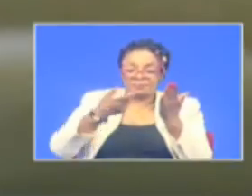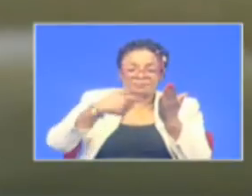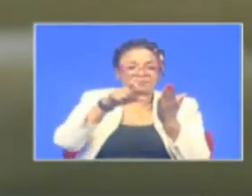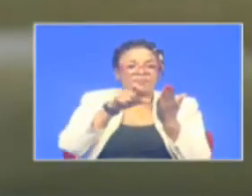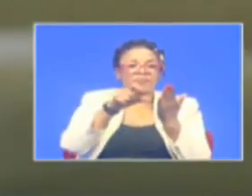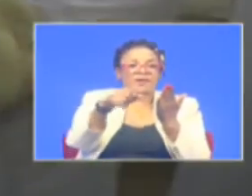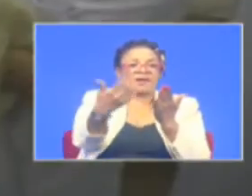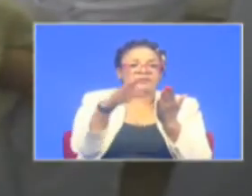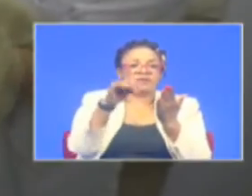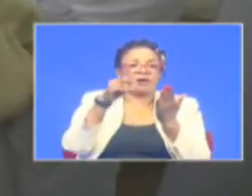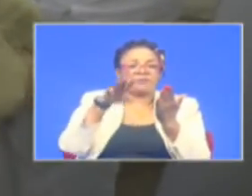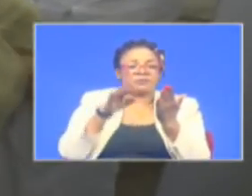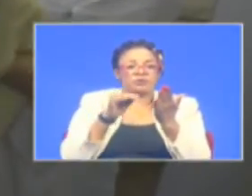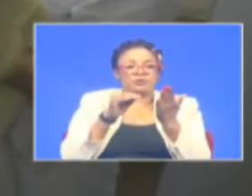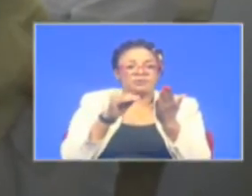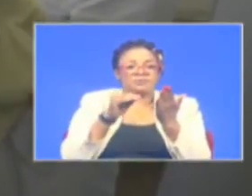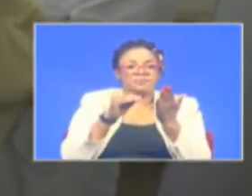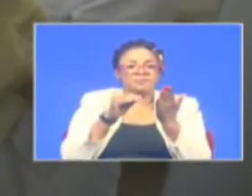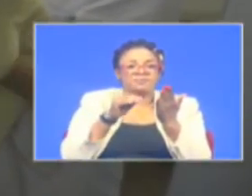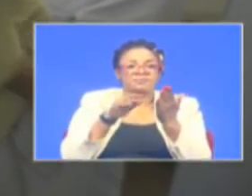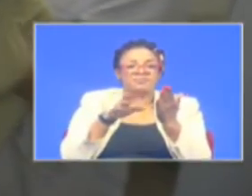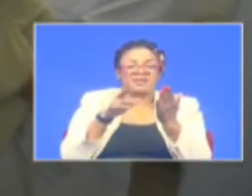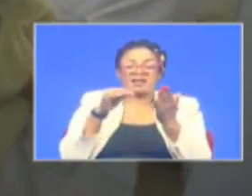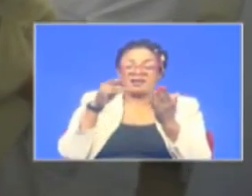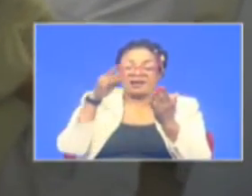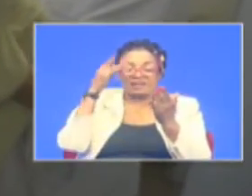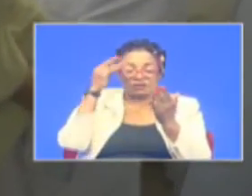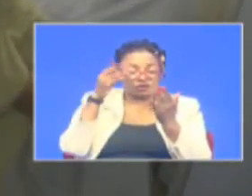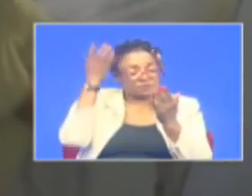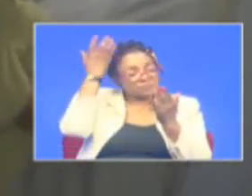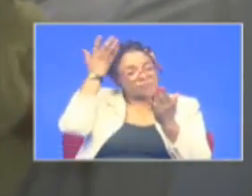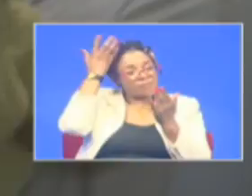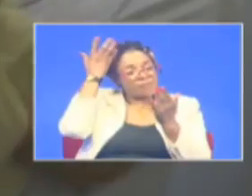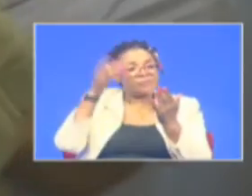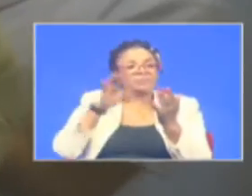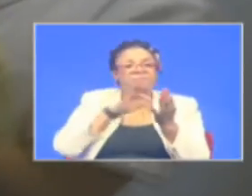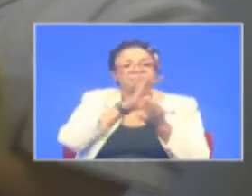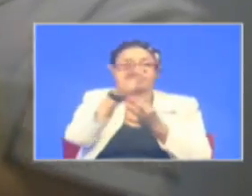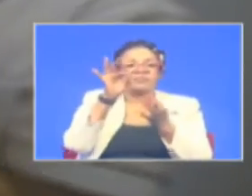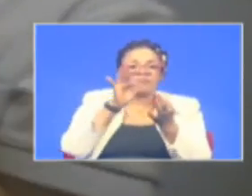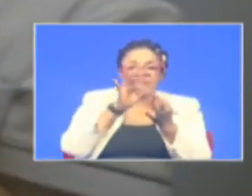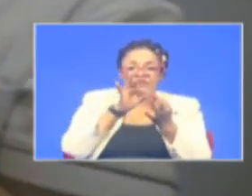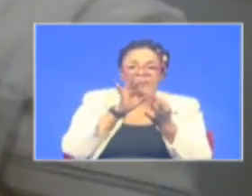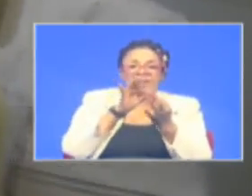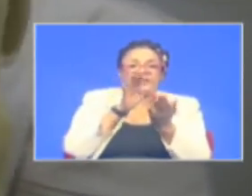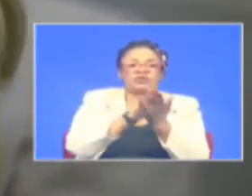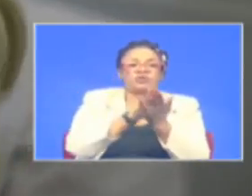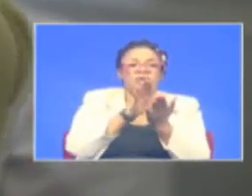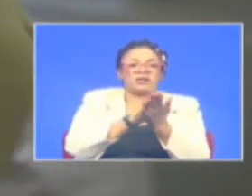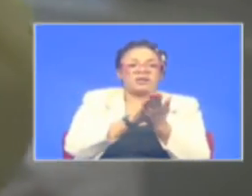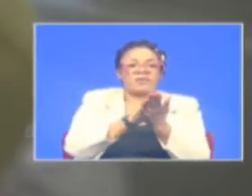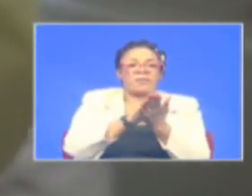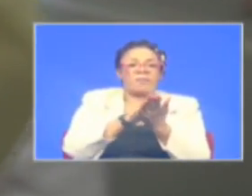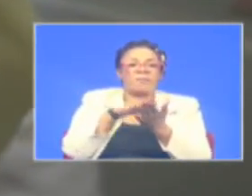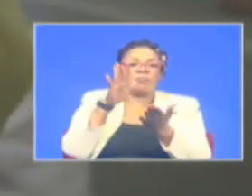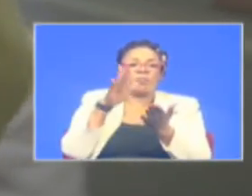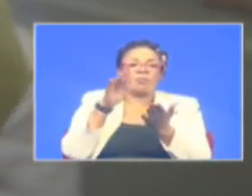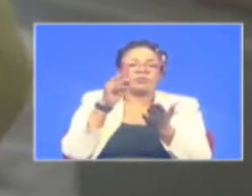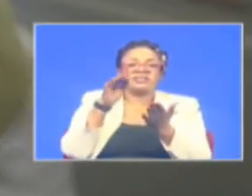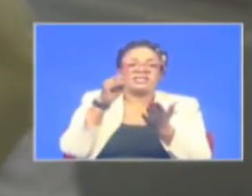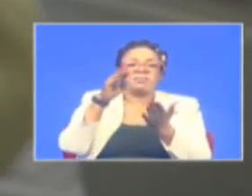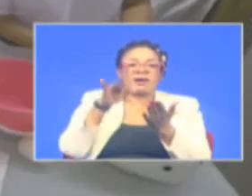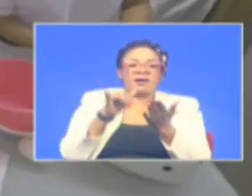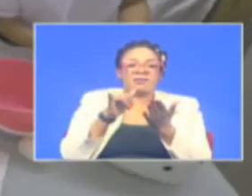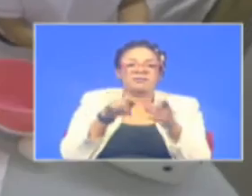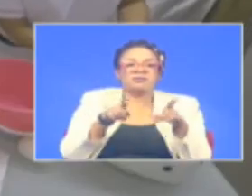stuffed toy. The Natsumi Clinic specializes in, get this, restoring much-loved teddy bears and